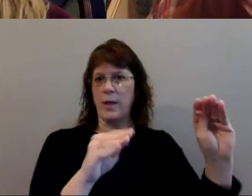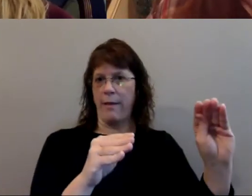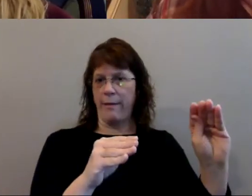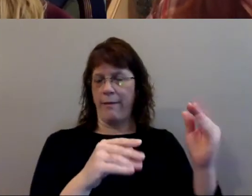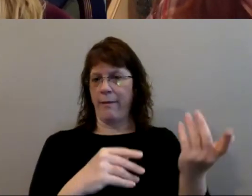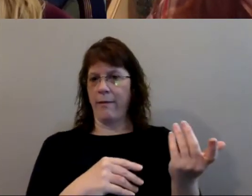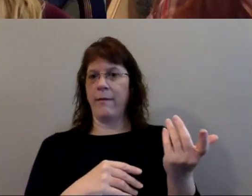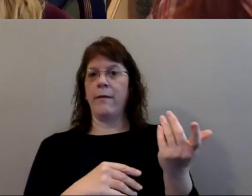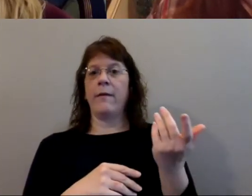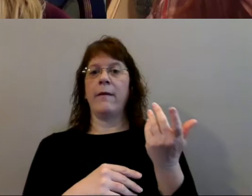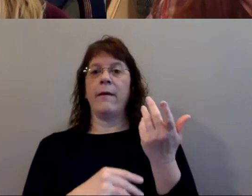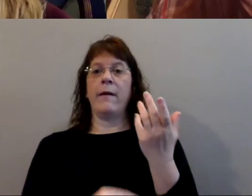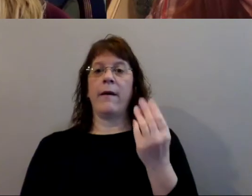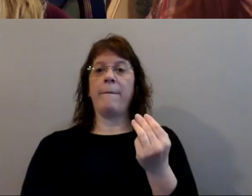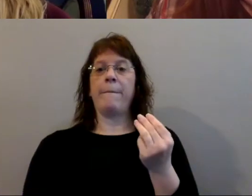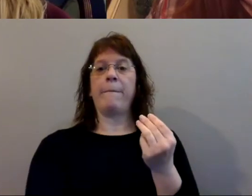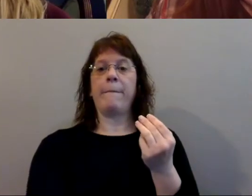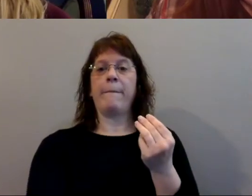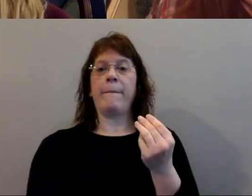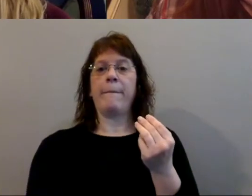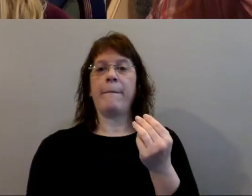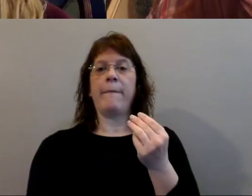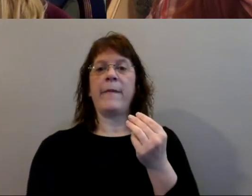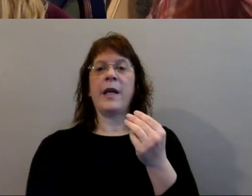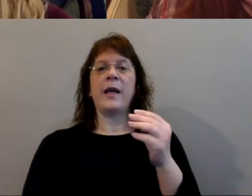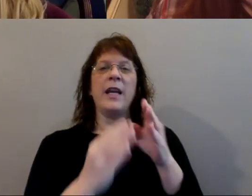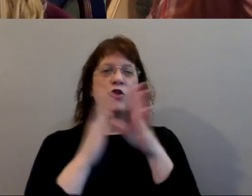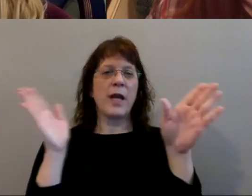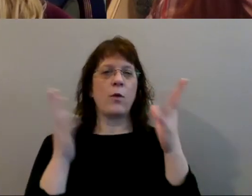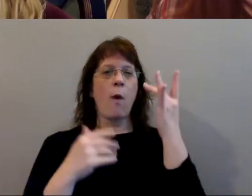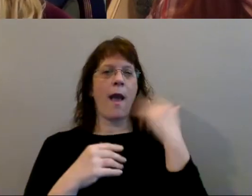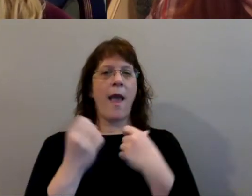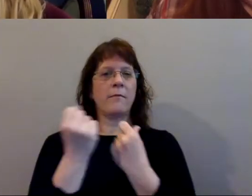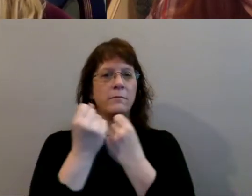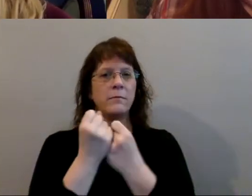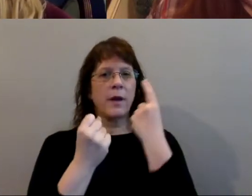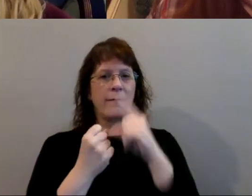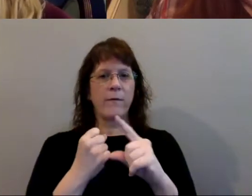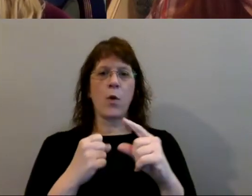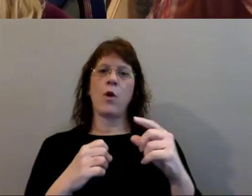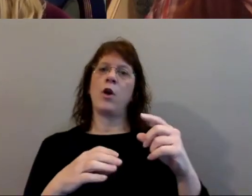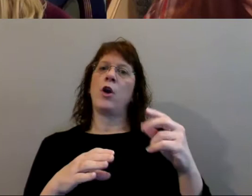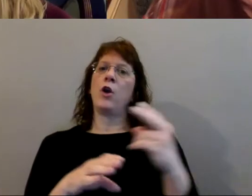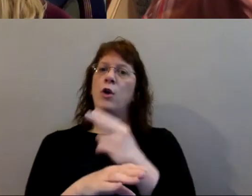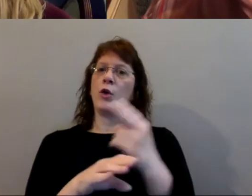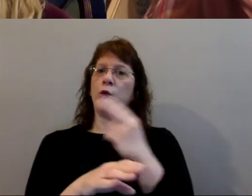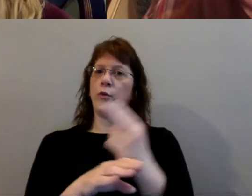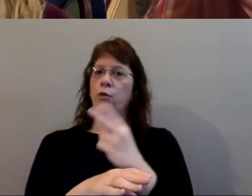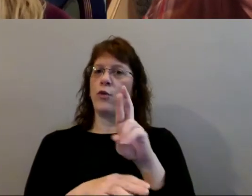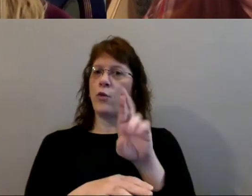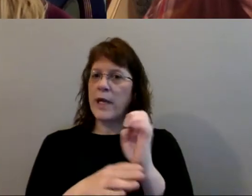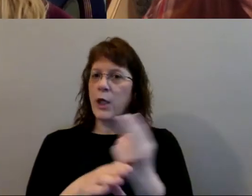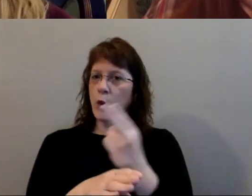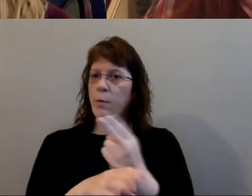Um, in general, this is kind of why I advocate for reusable absolutely as much as possible, just because